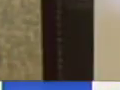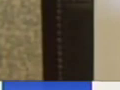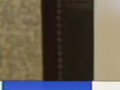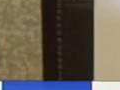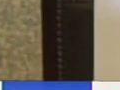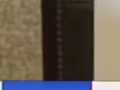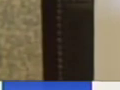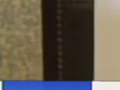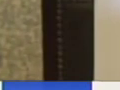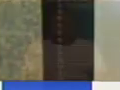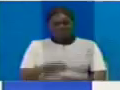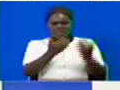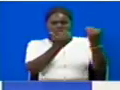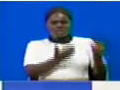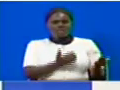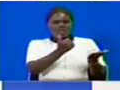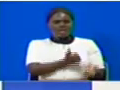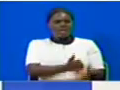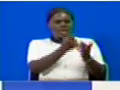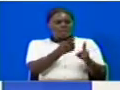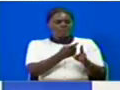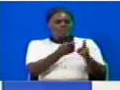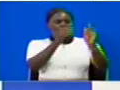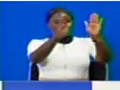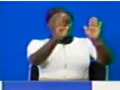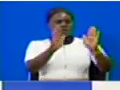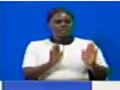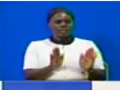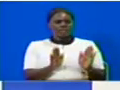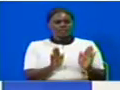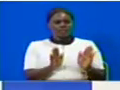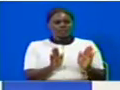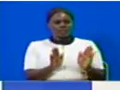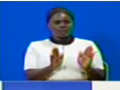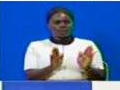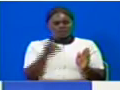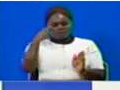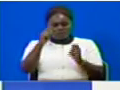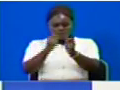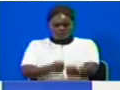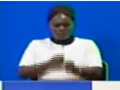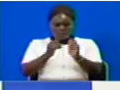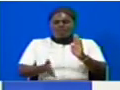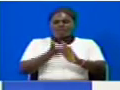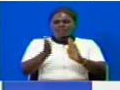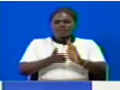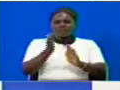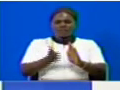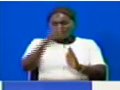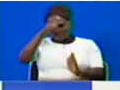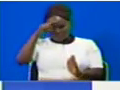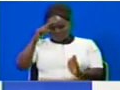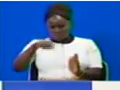We need to get the assistance necessary down to the farmer as quickly as possible because